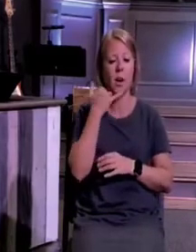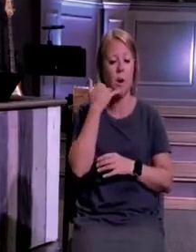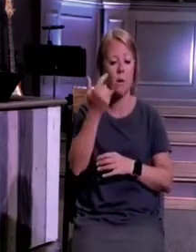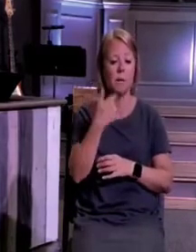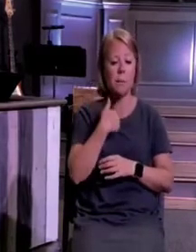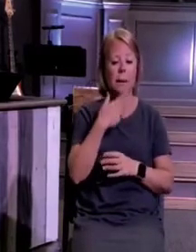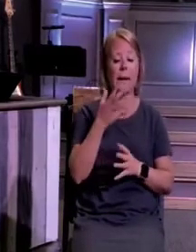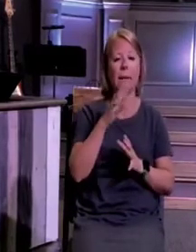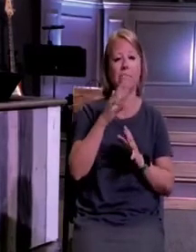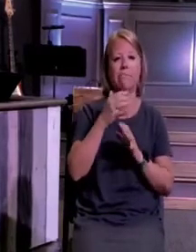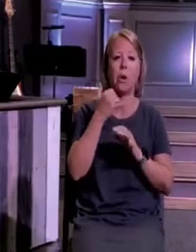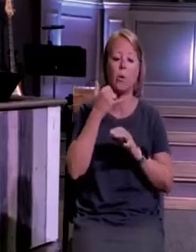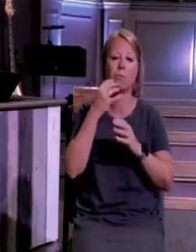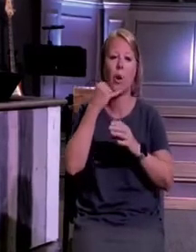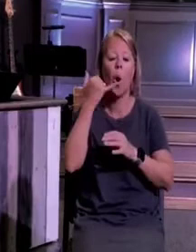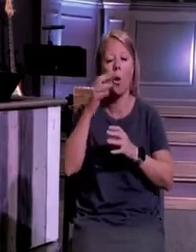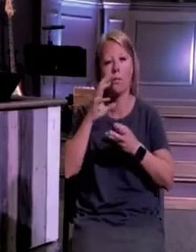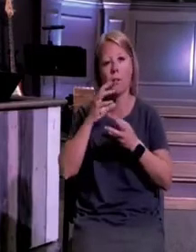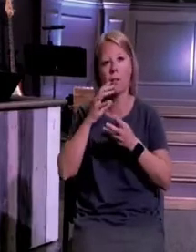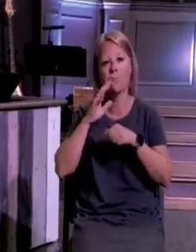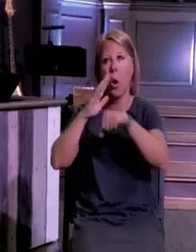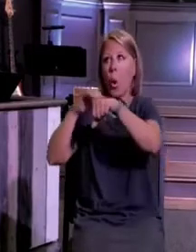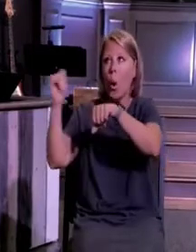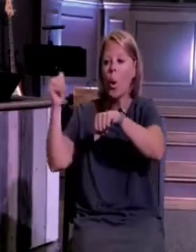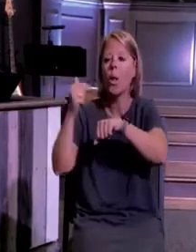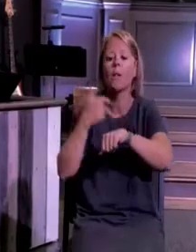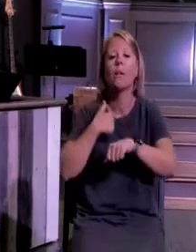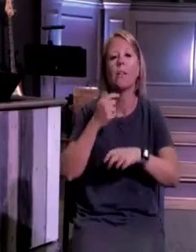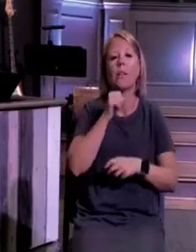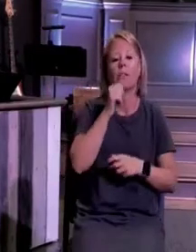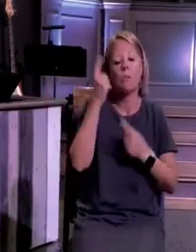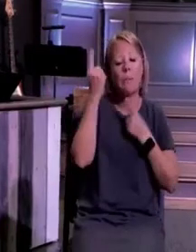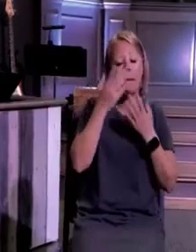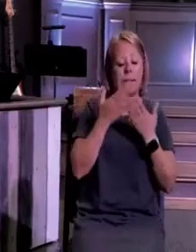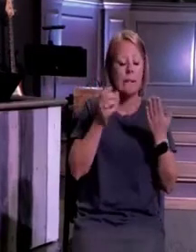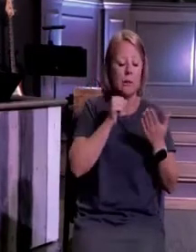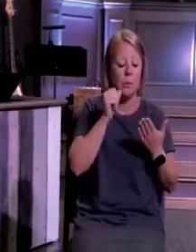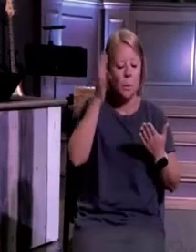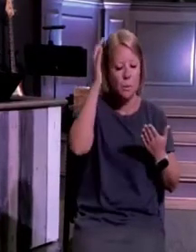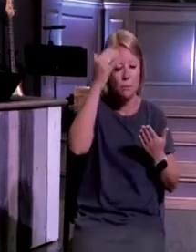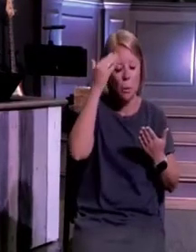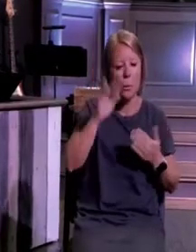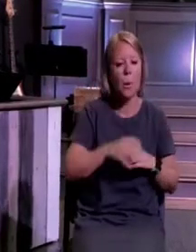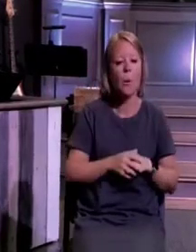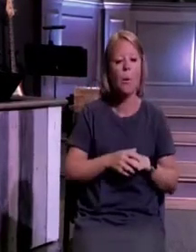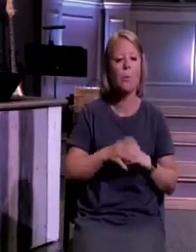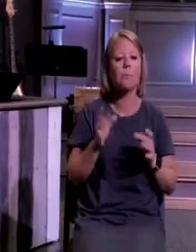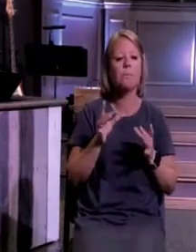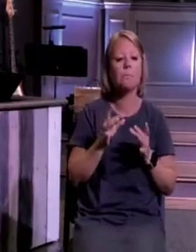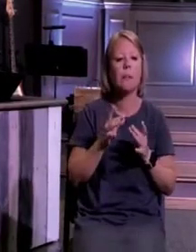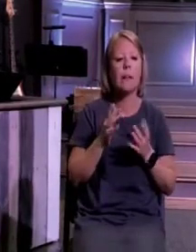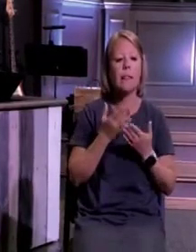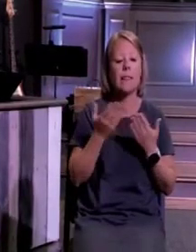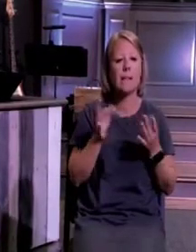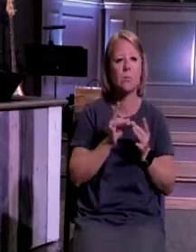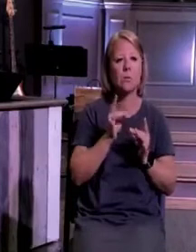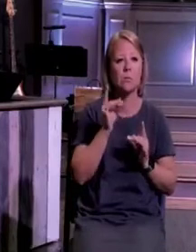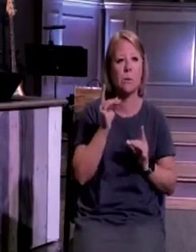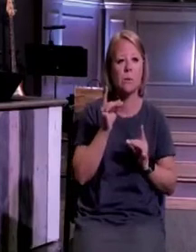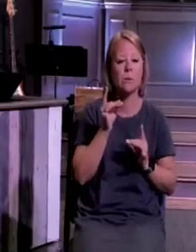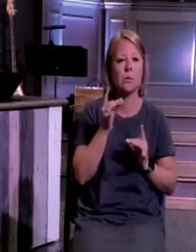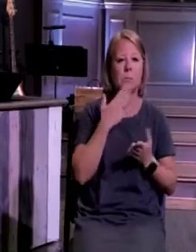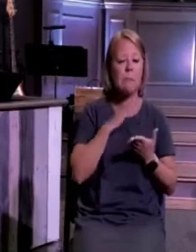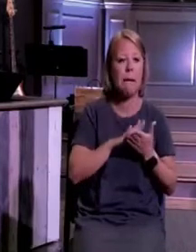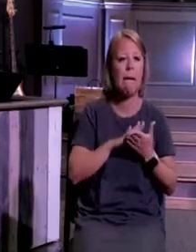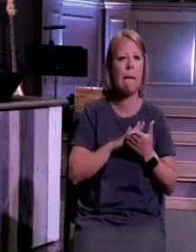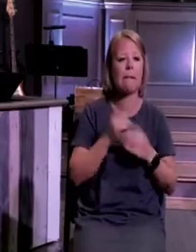I will show you great and mighty things thou knowest not. Times were bad spiritually in Jeremiah's day.